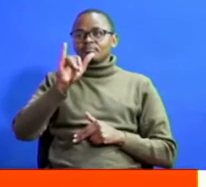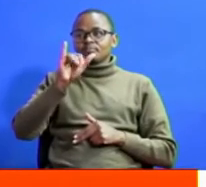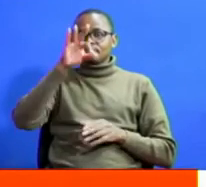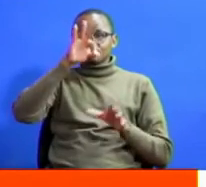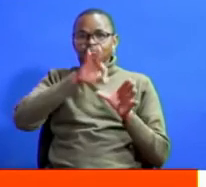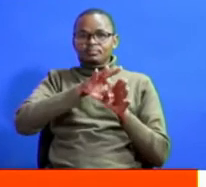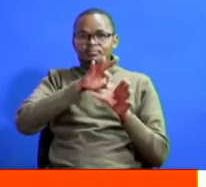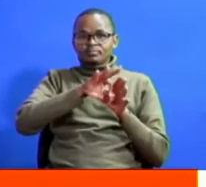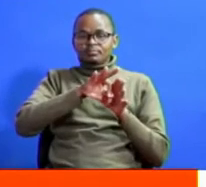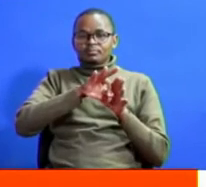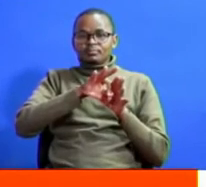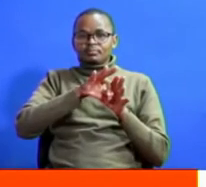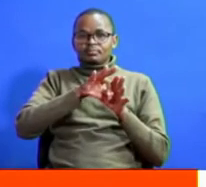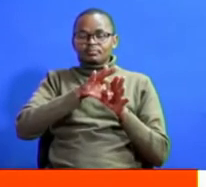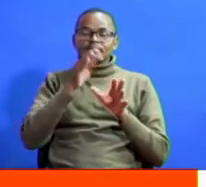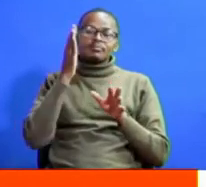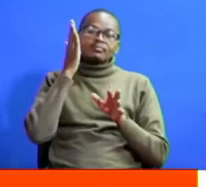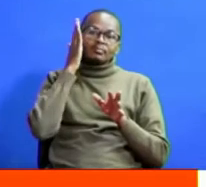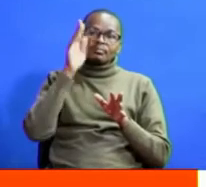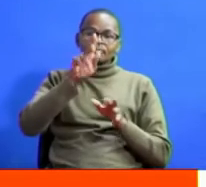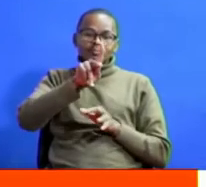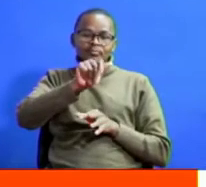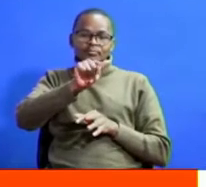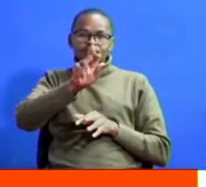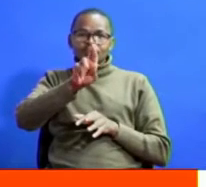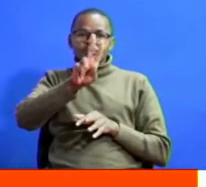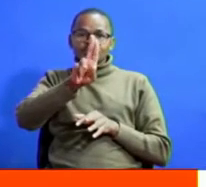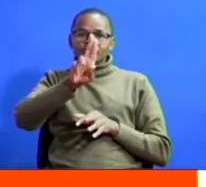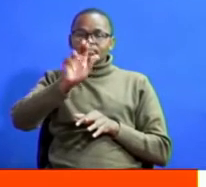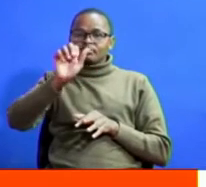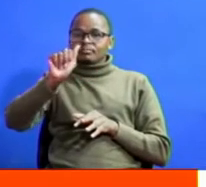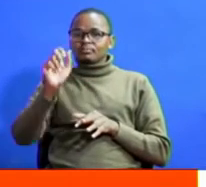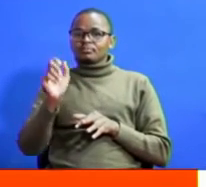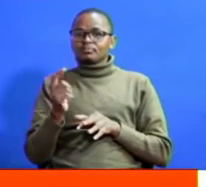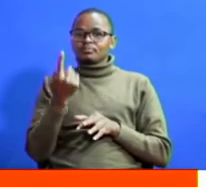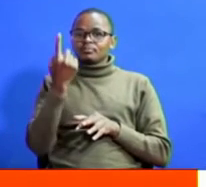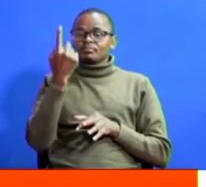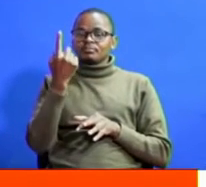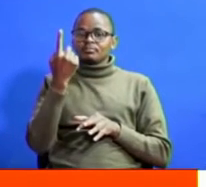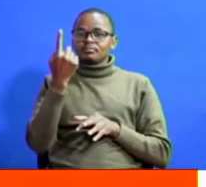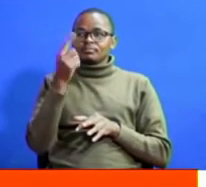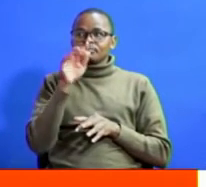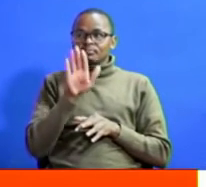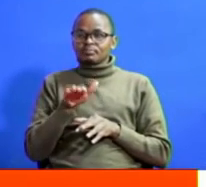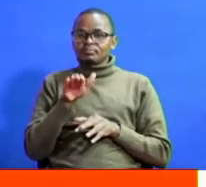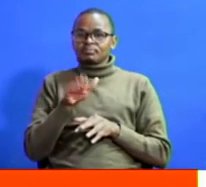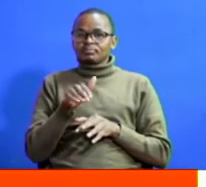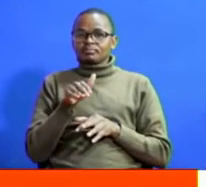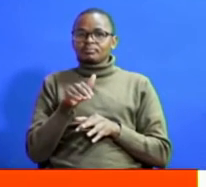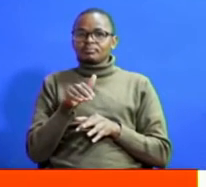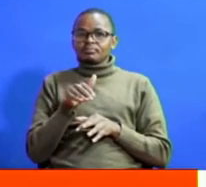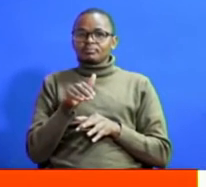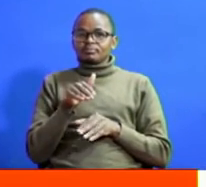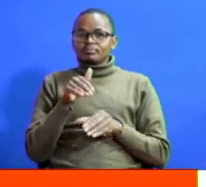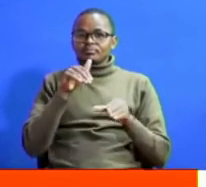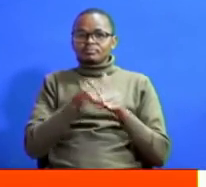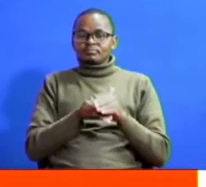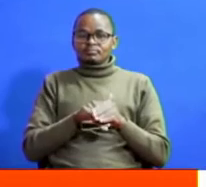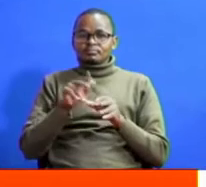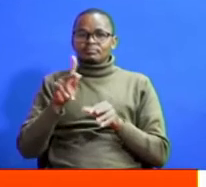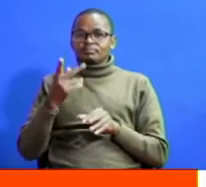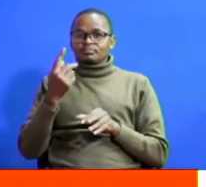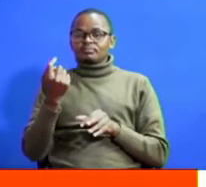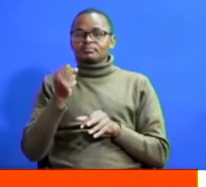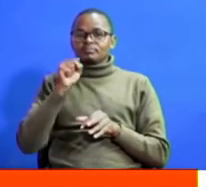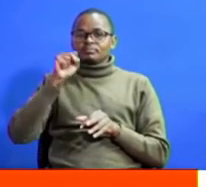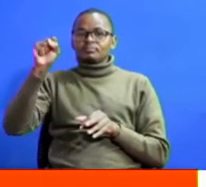electing Martha Karua as the very first woman in the Kenyan